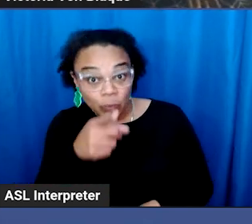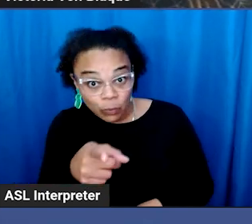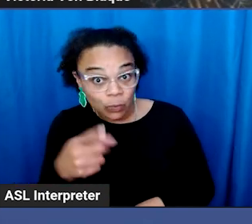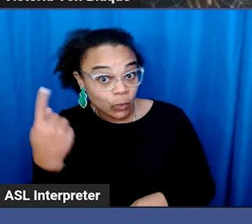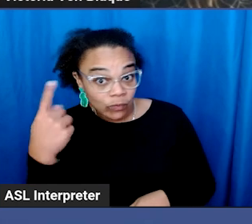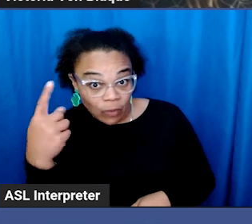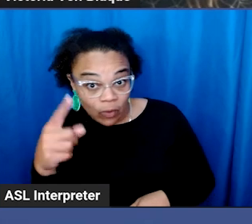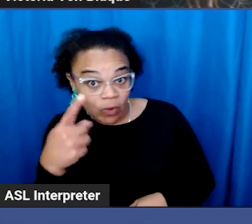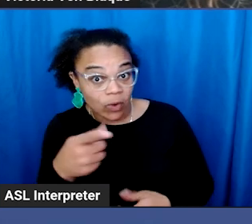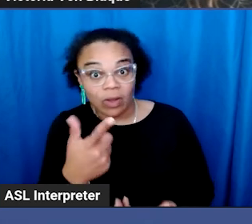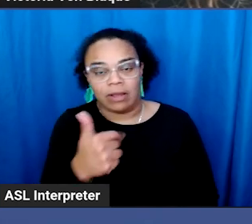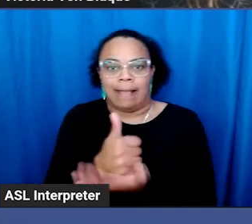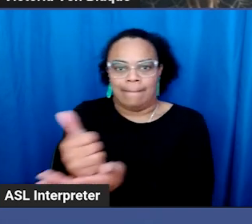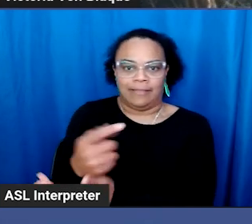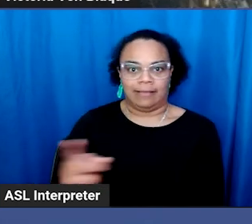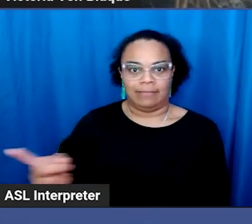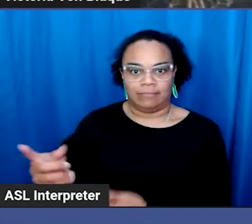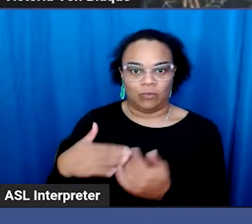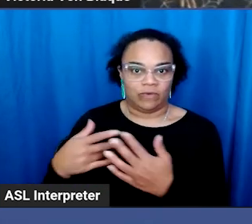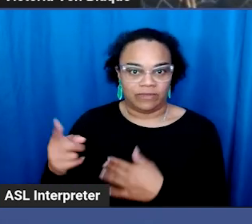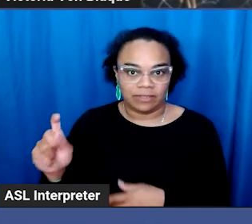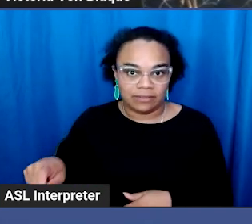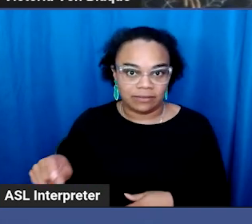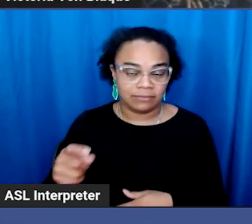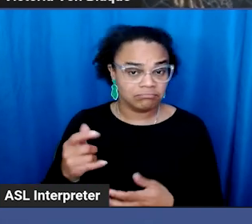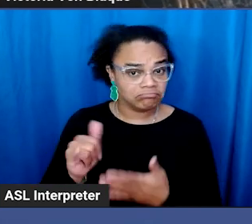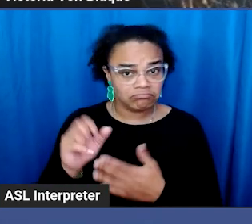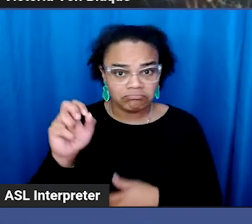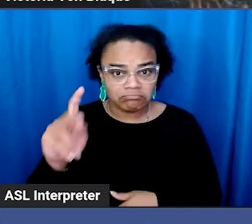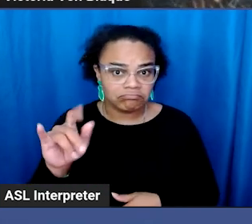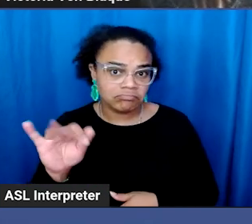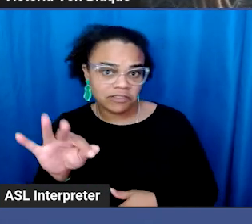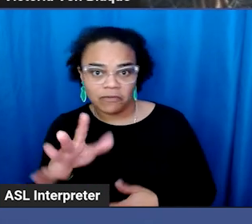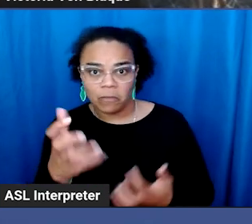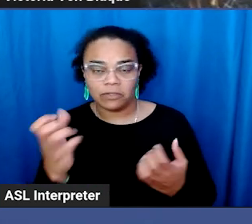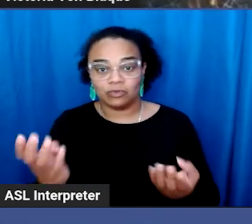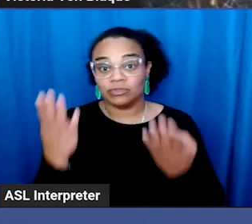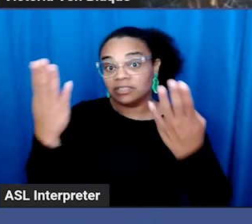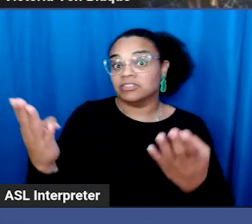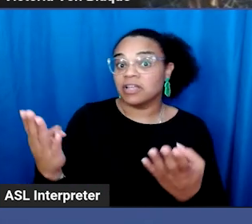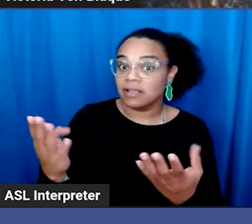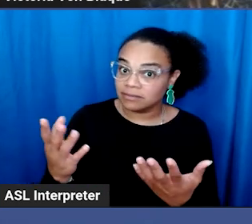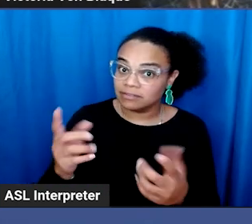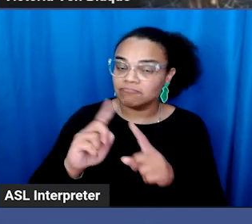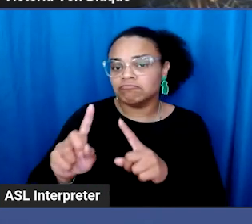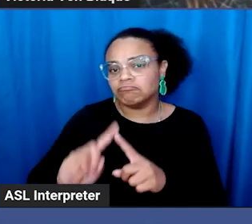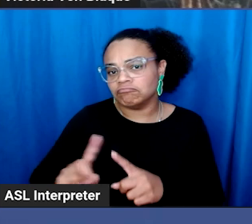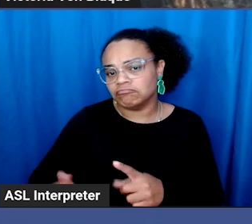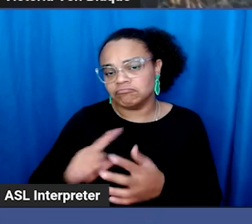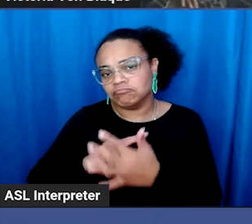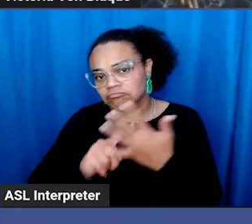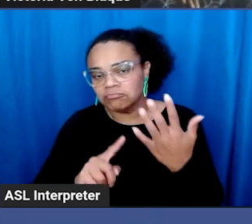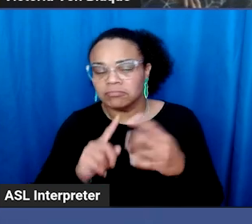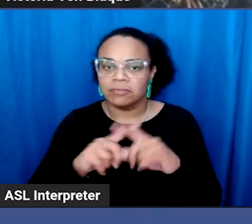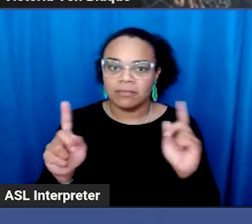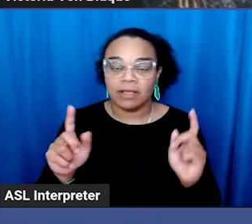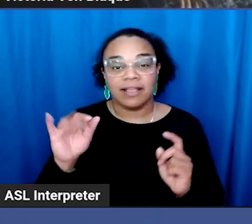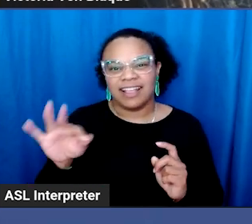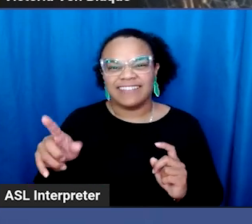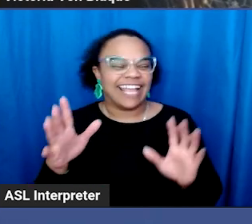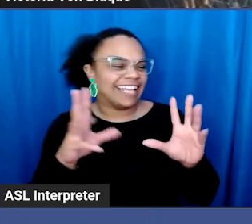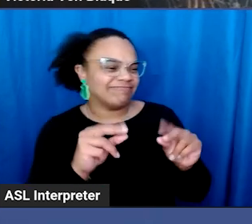they need help with. It's okay if you want to suggest certain things, but when they tell you they're